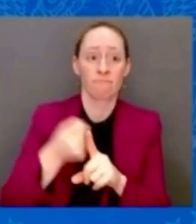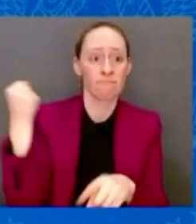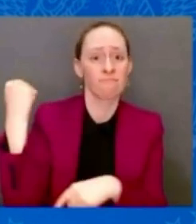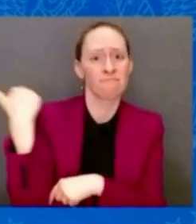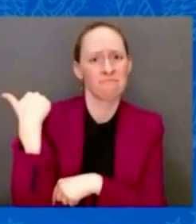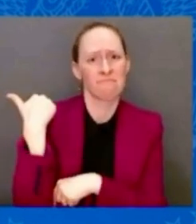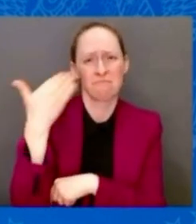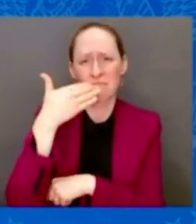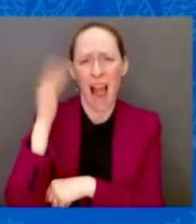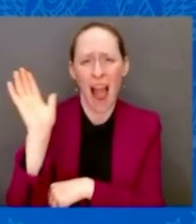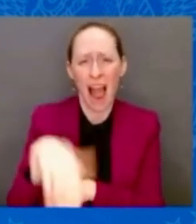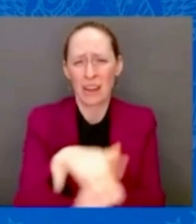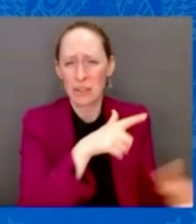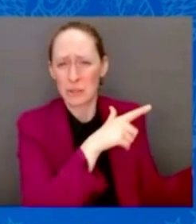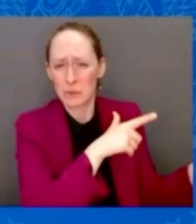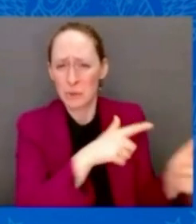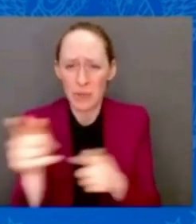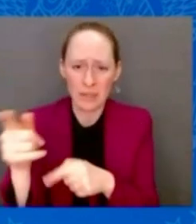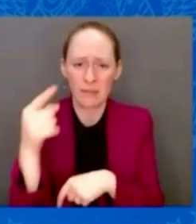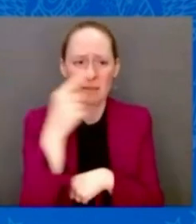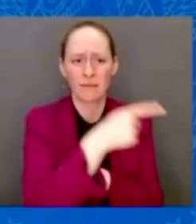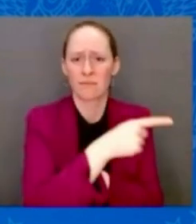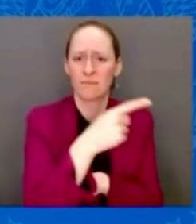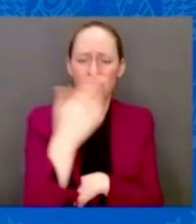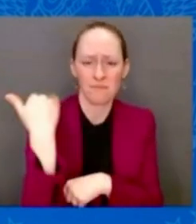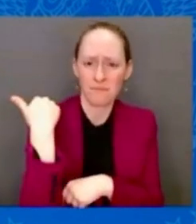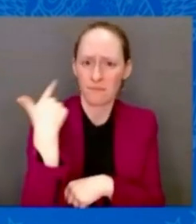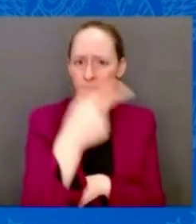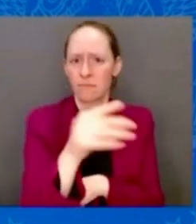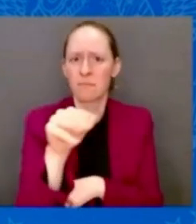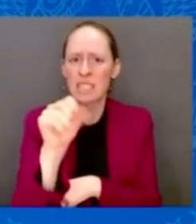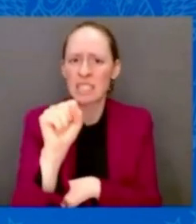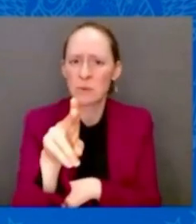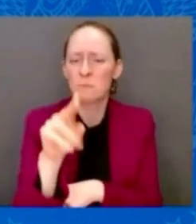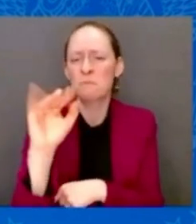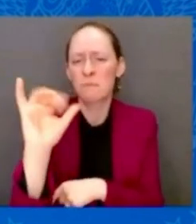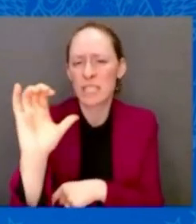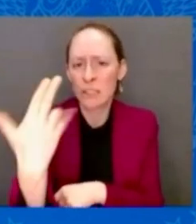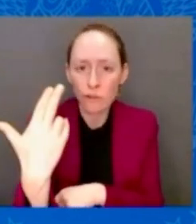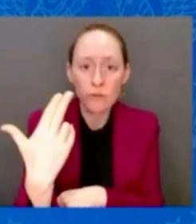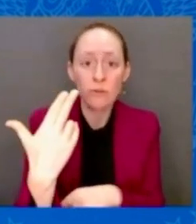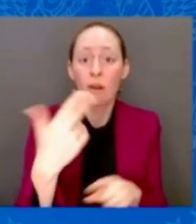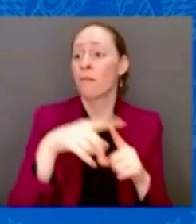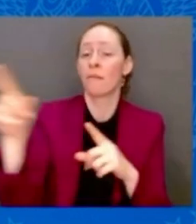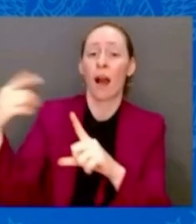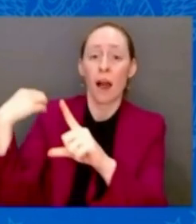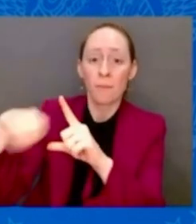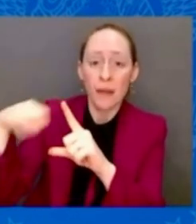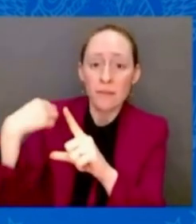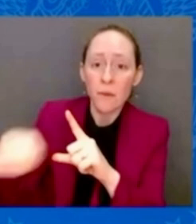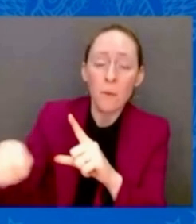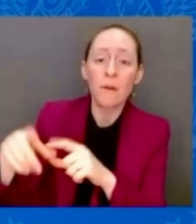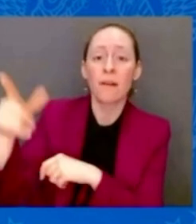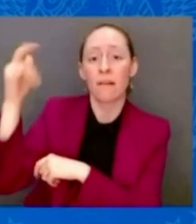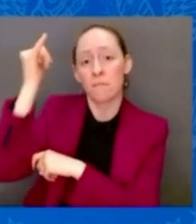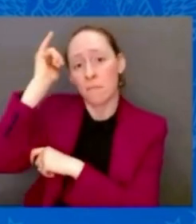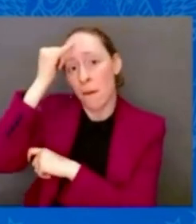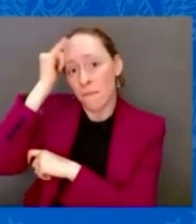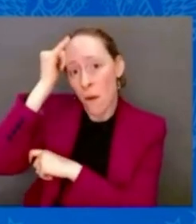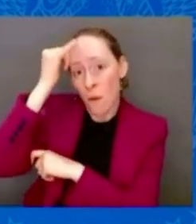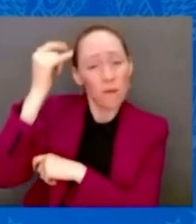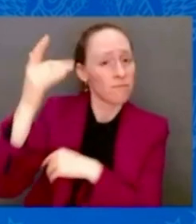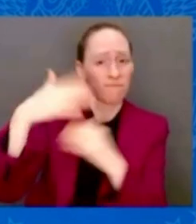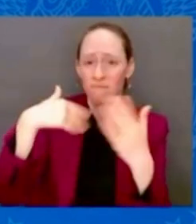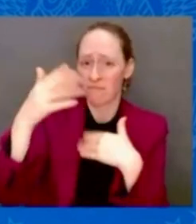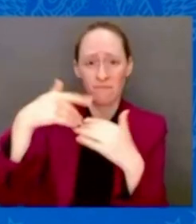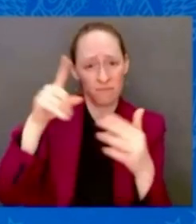and El Paso to Buffalo, you rushed in to save lives with your own law enforcement partners. Look, this is